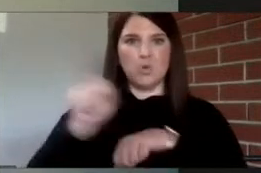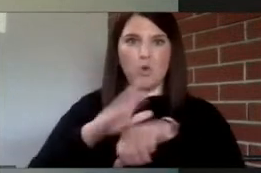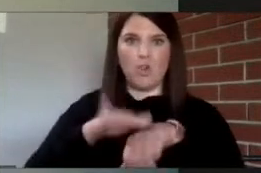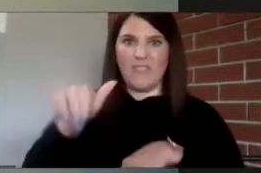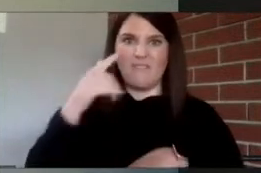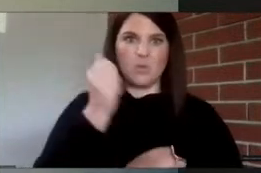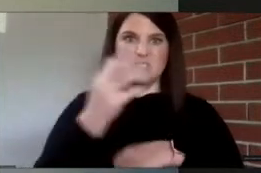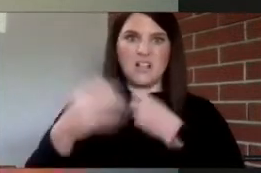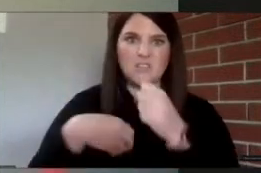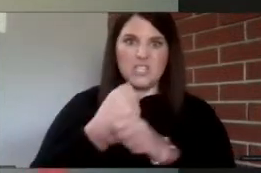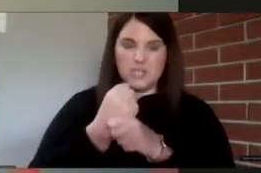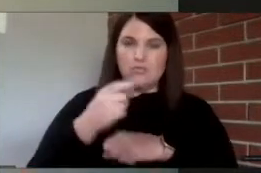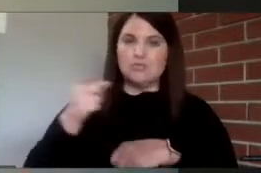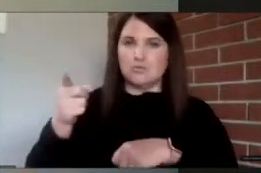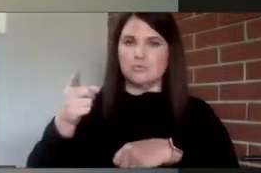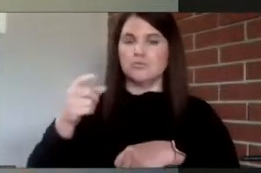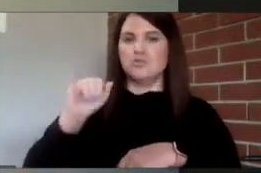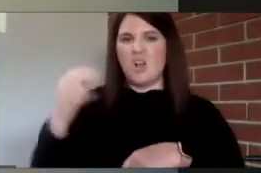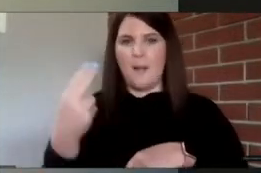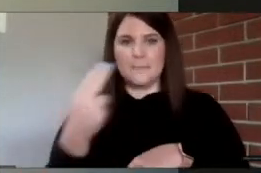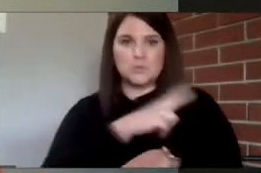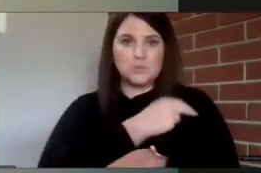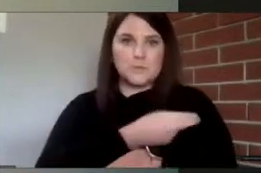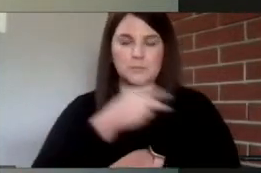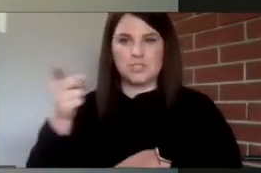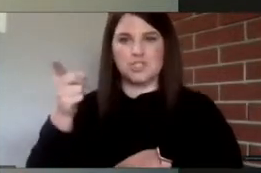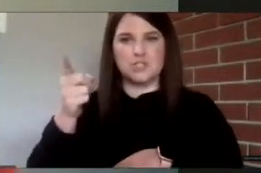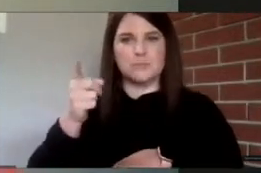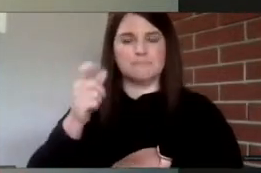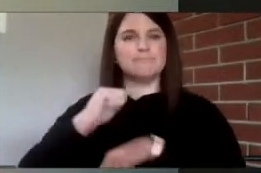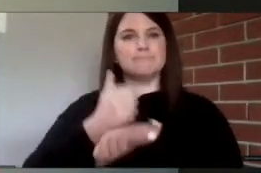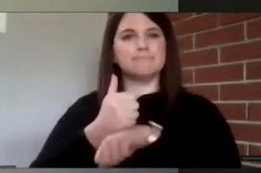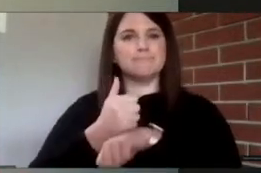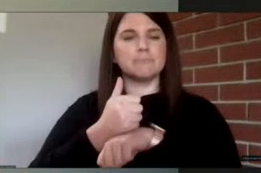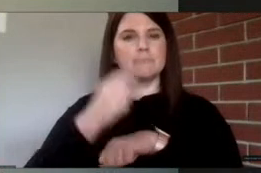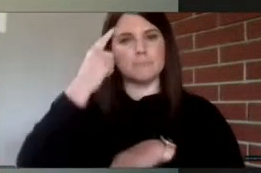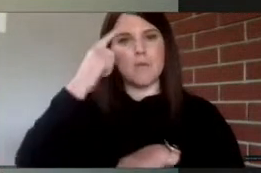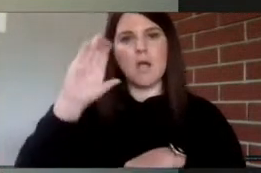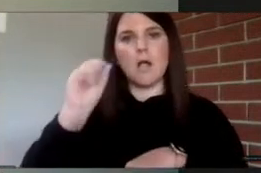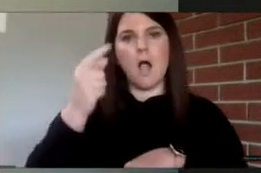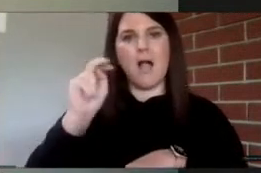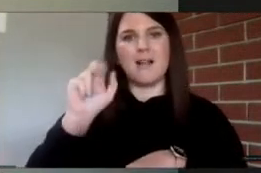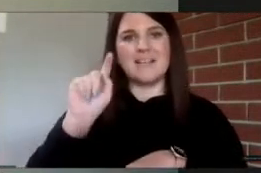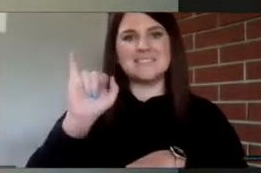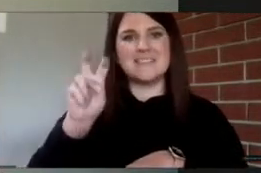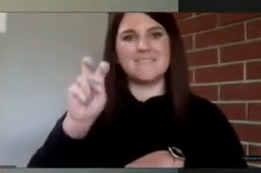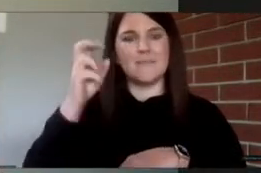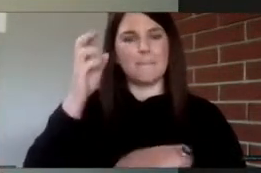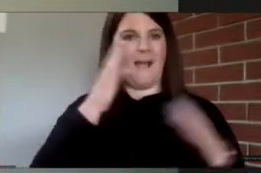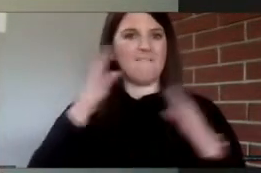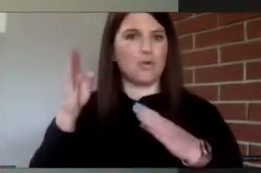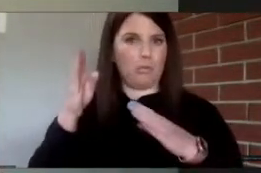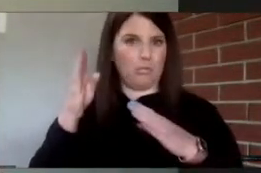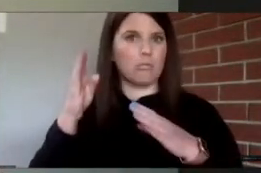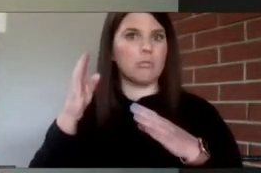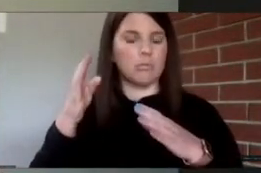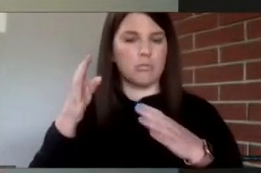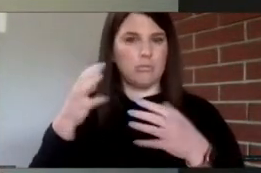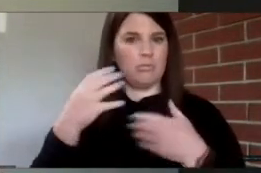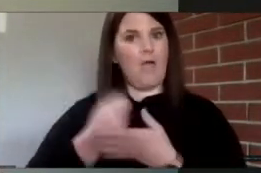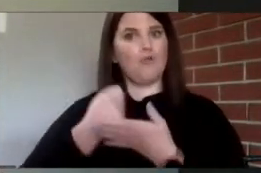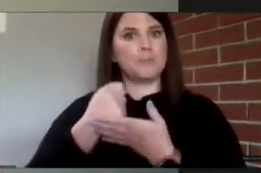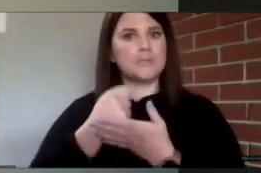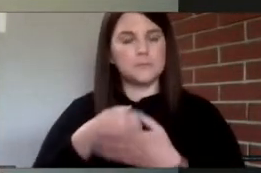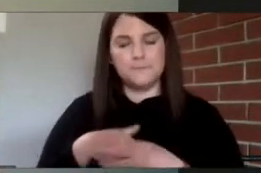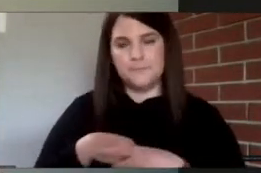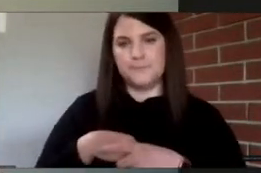CETA as a kind of base intervention in cognitive behavioral therapy that could be done by lay people. And the